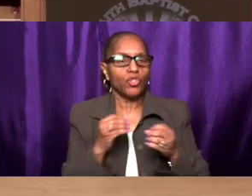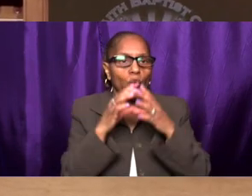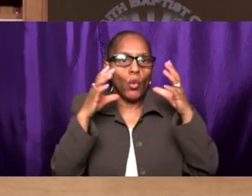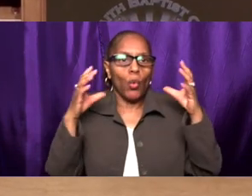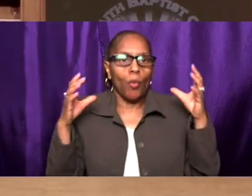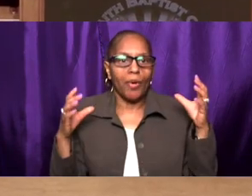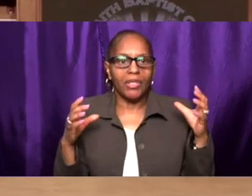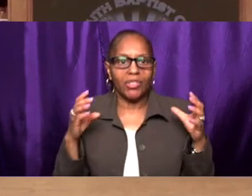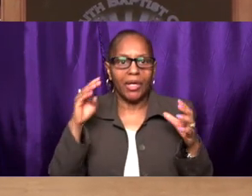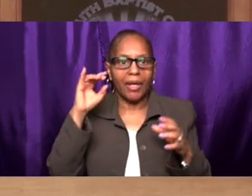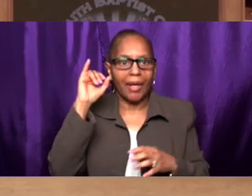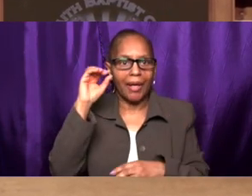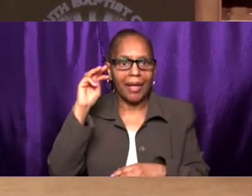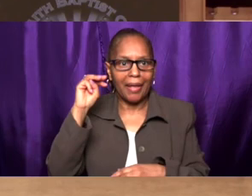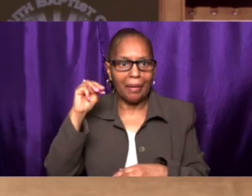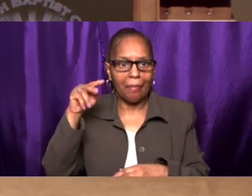impotence.